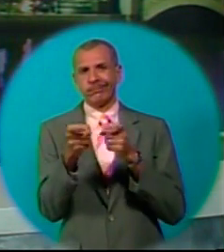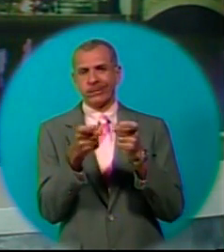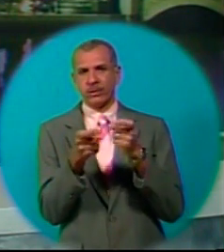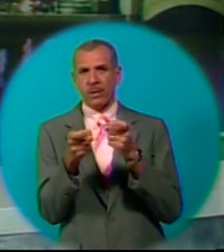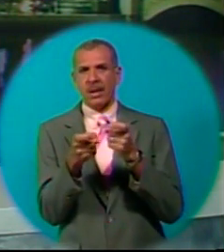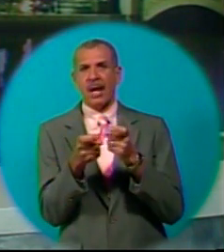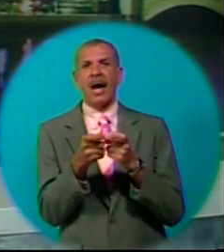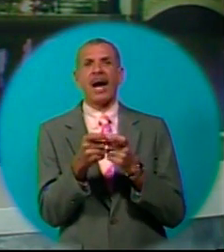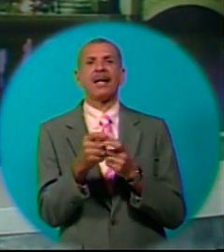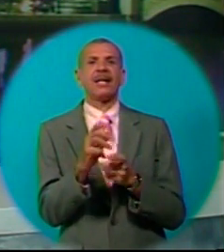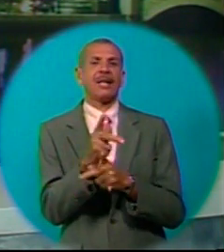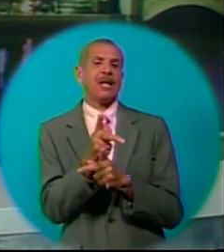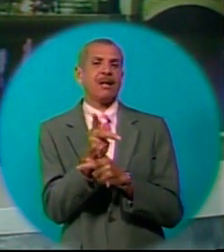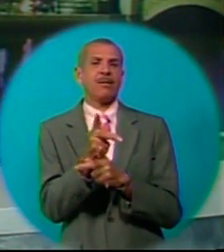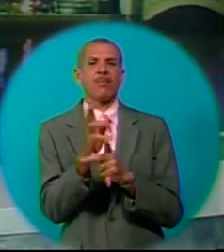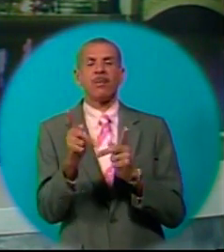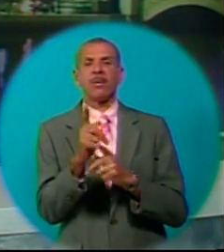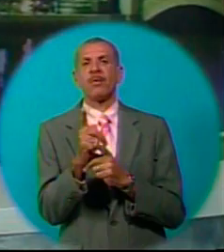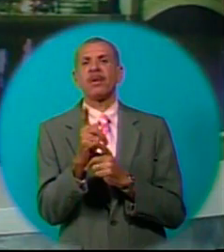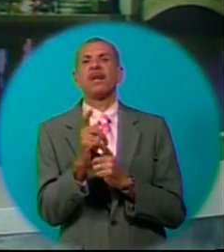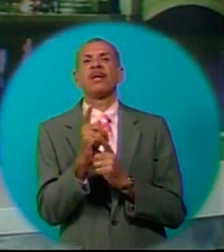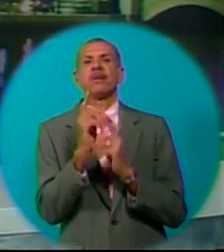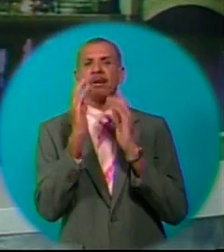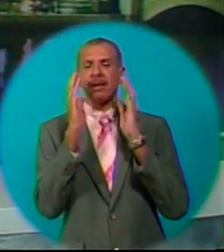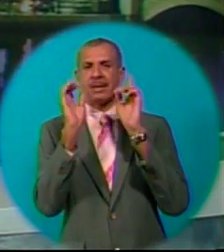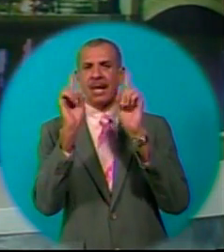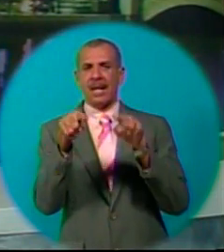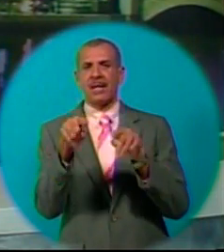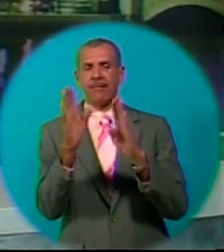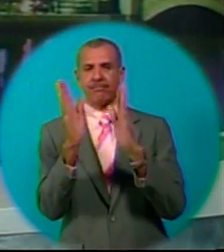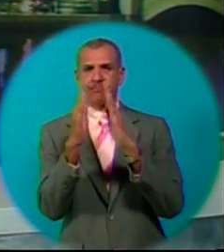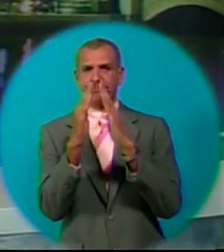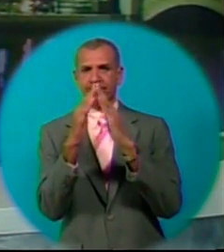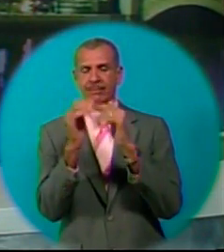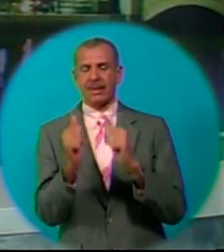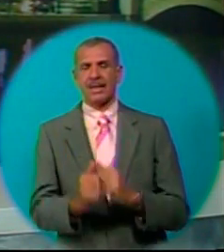and caregivers of autistic children to attend the seminar.